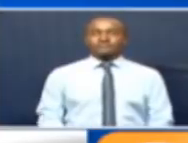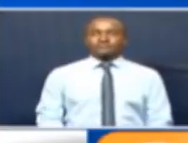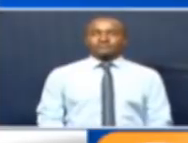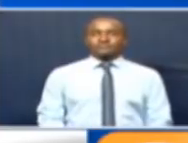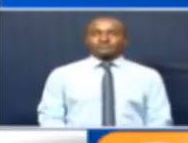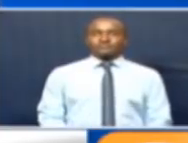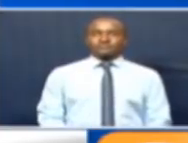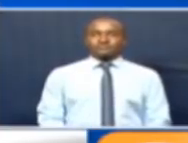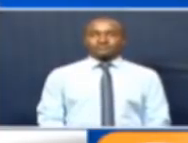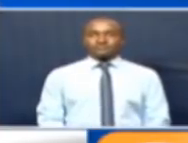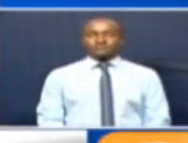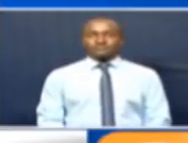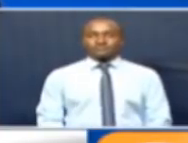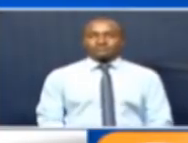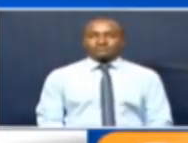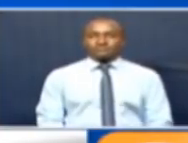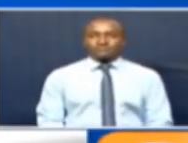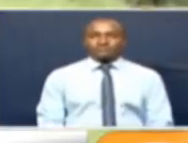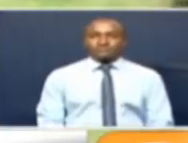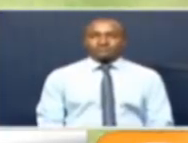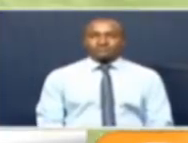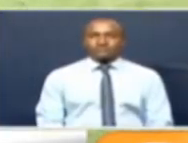chimps and filed the following report.